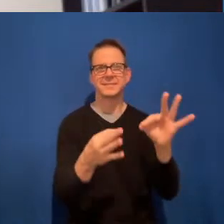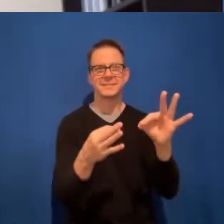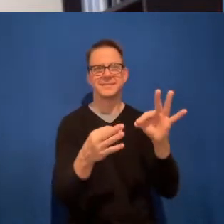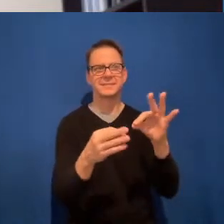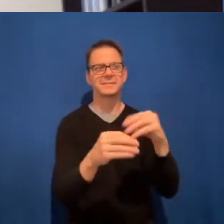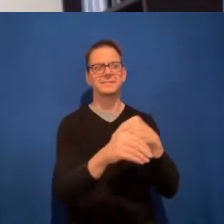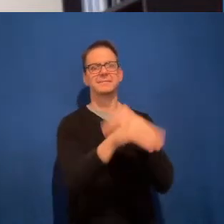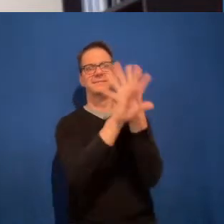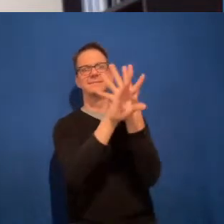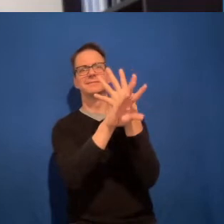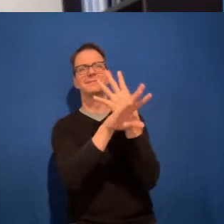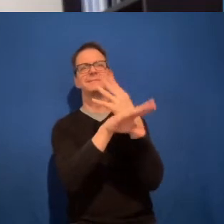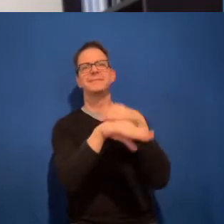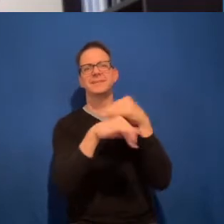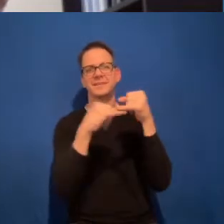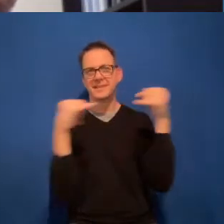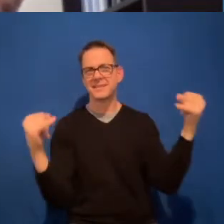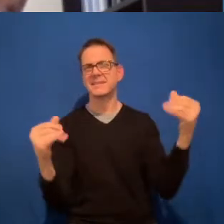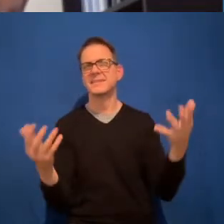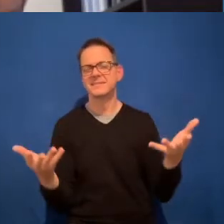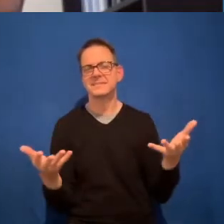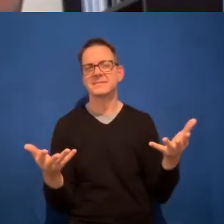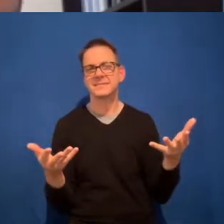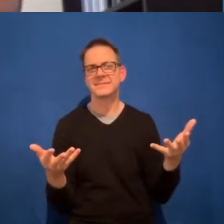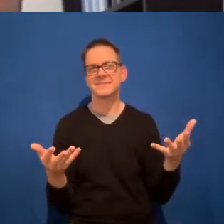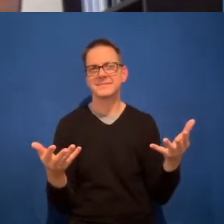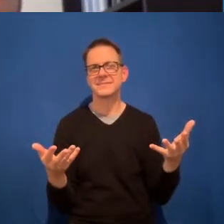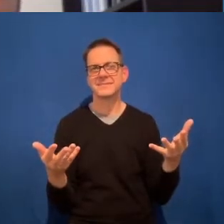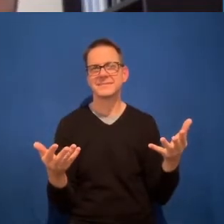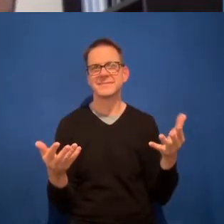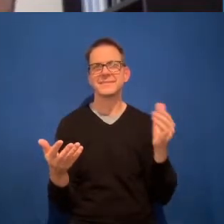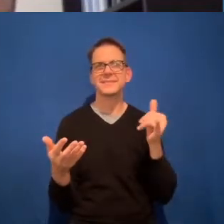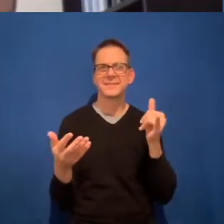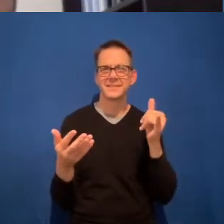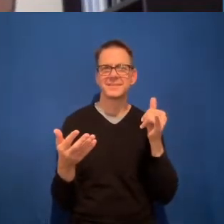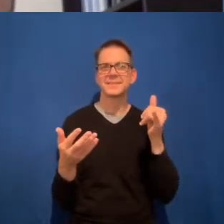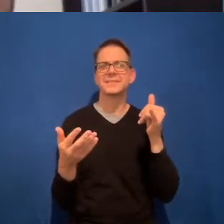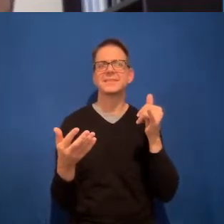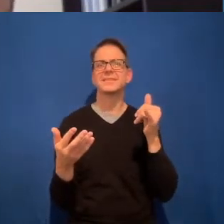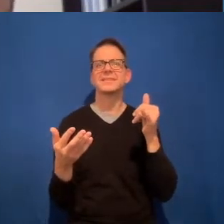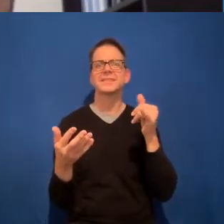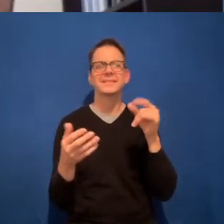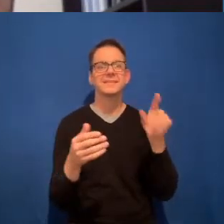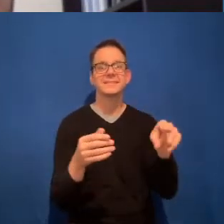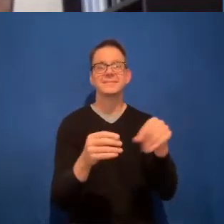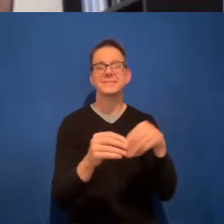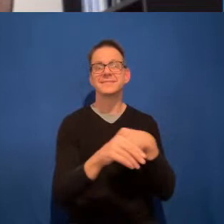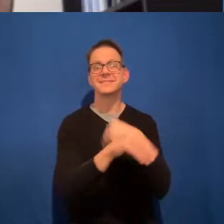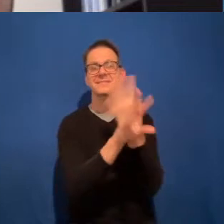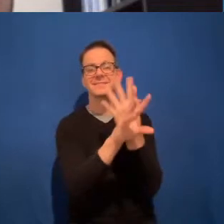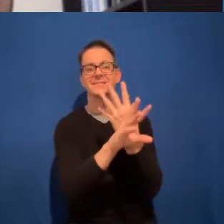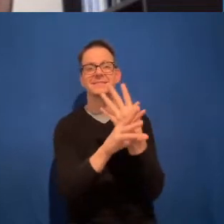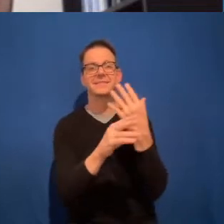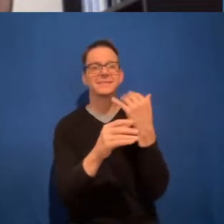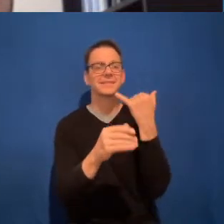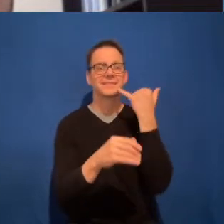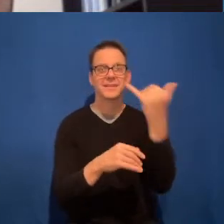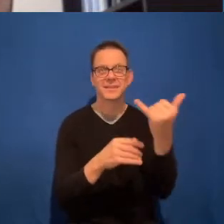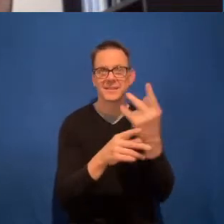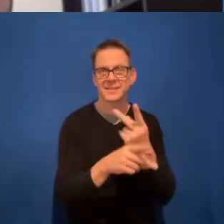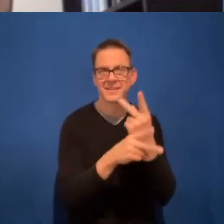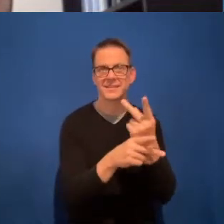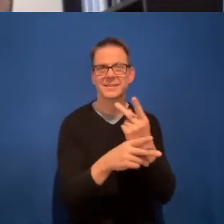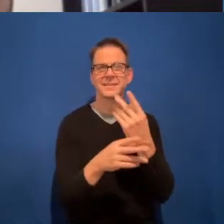And I think as physicians, we realized quickly that virtual care, while very useful for certain things and for minor conditions, it was